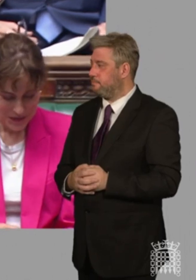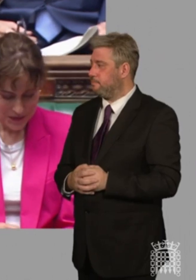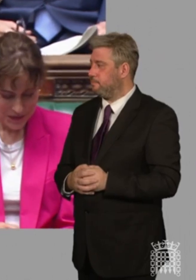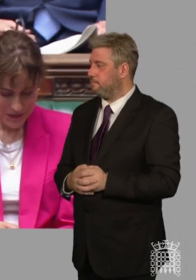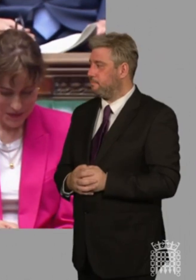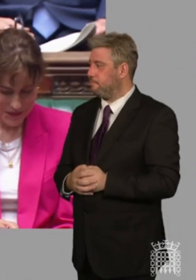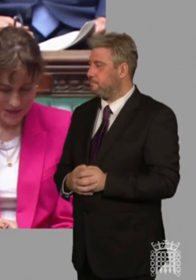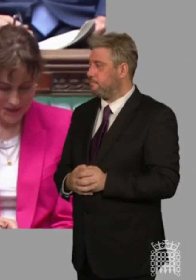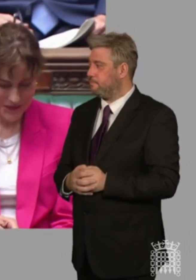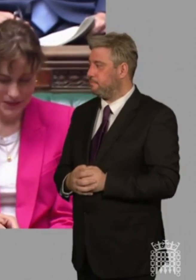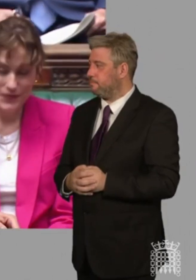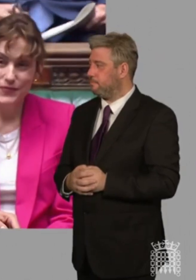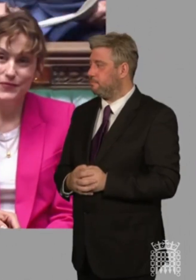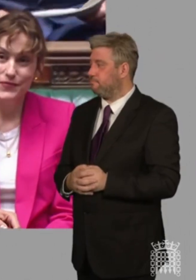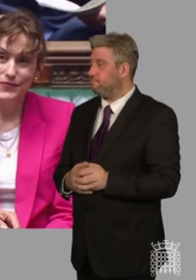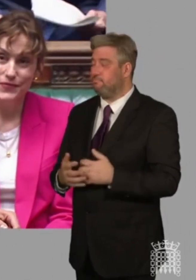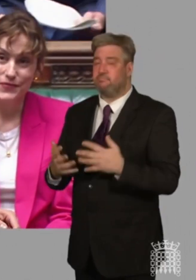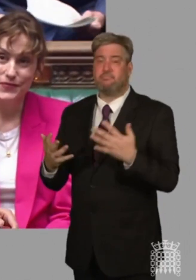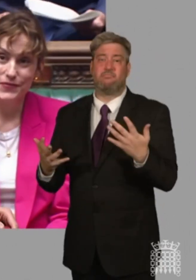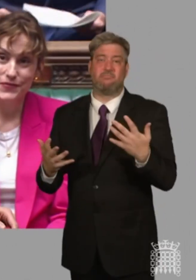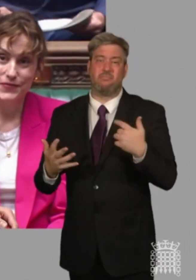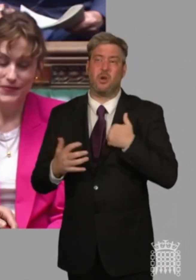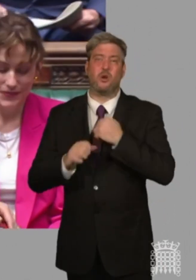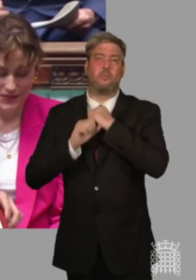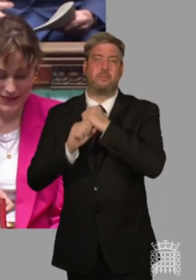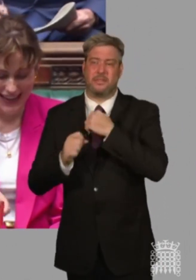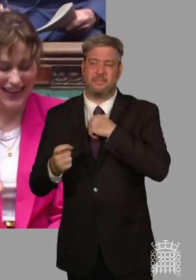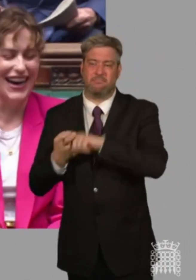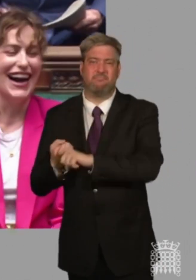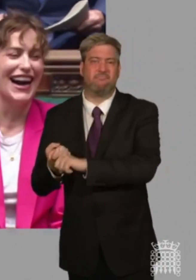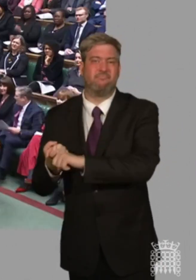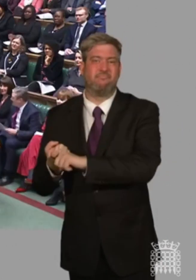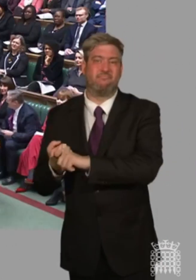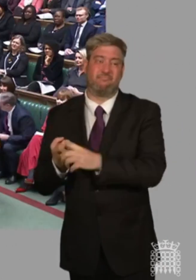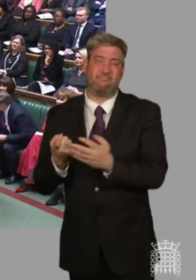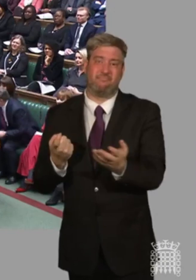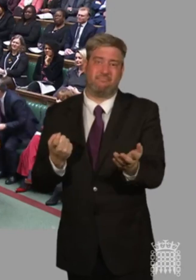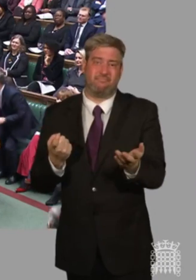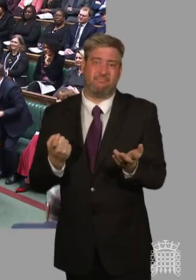He's so indecisive, the only bet he'd make is an each-way bet.